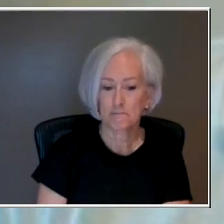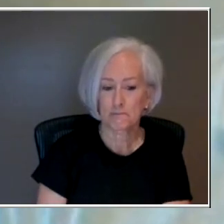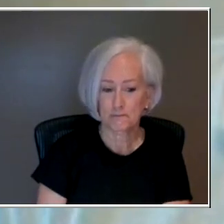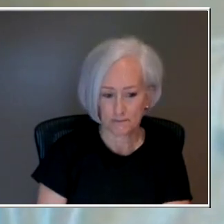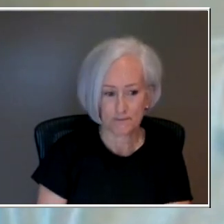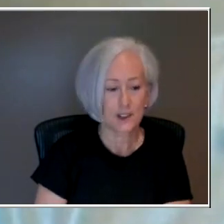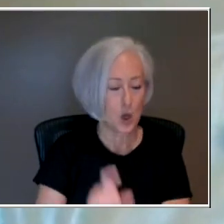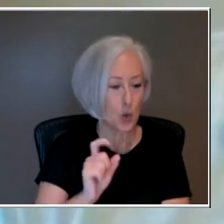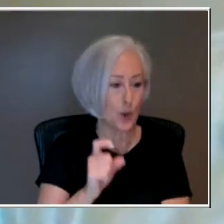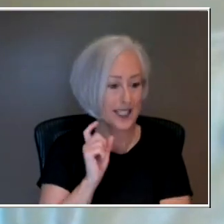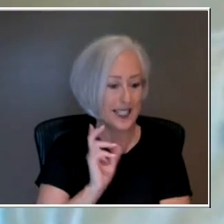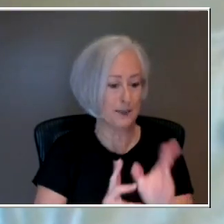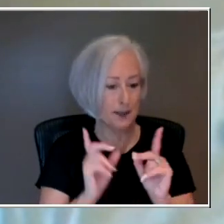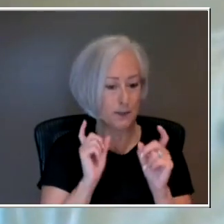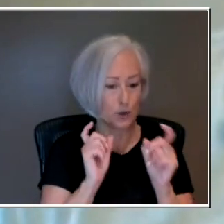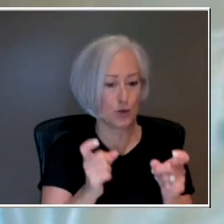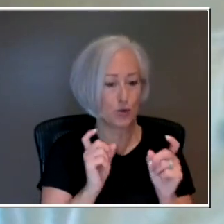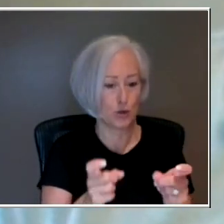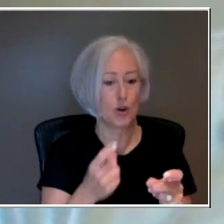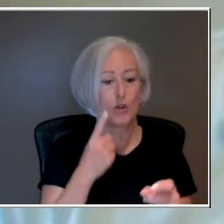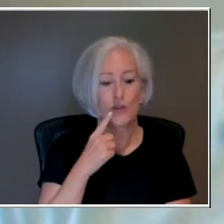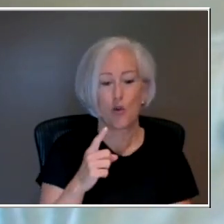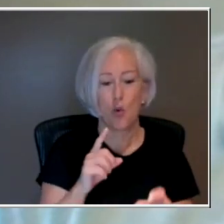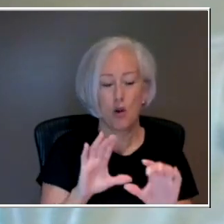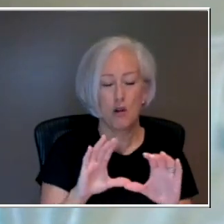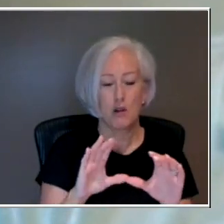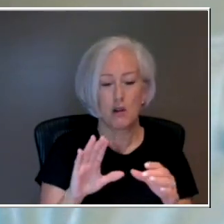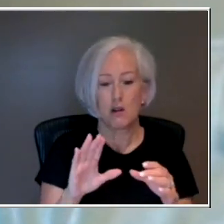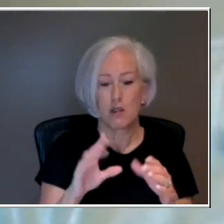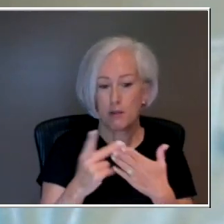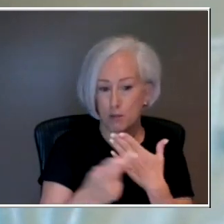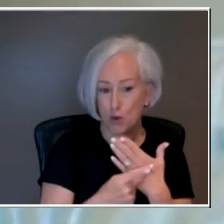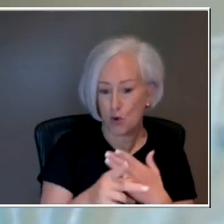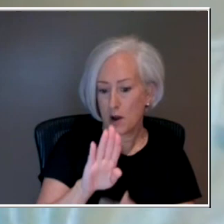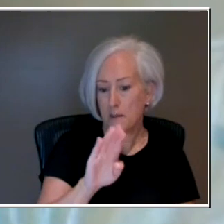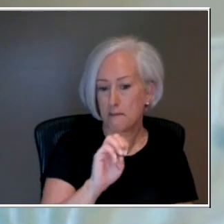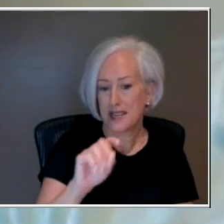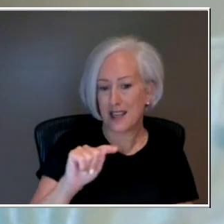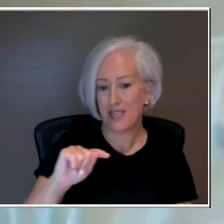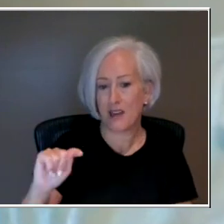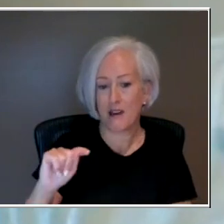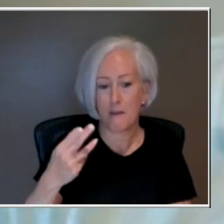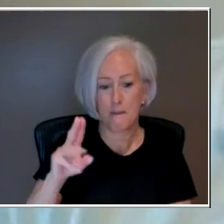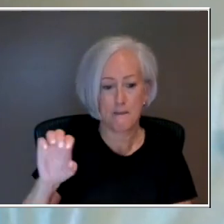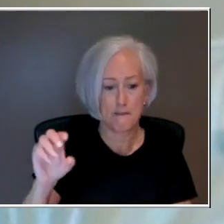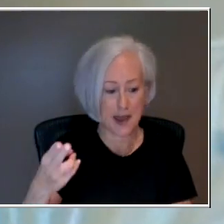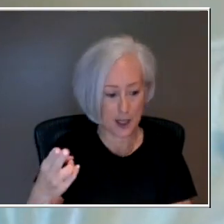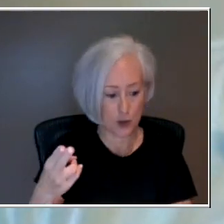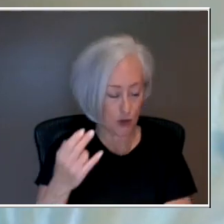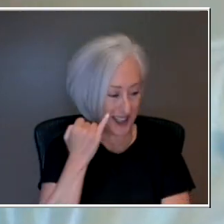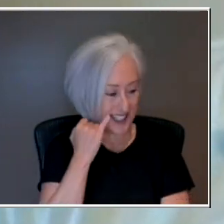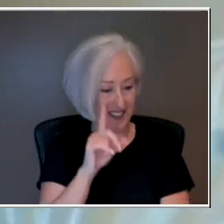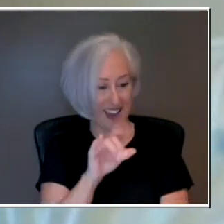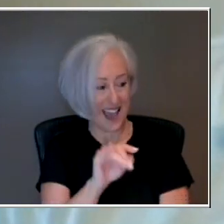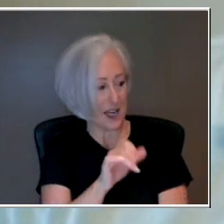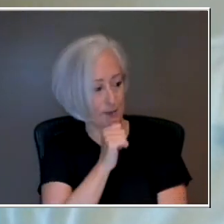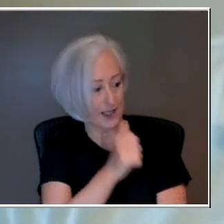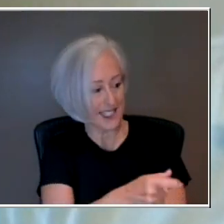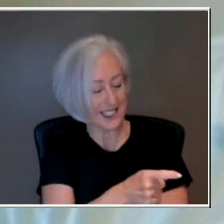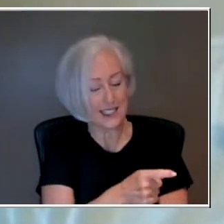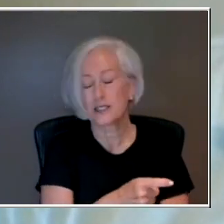We need donors for the Be the Match. If Adam wouldn't have done it, I maybe had 2 other